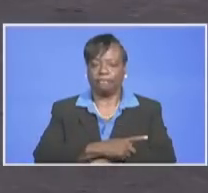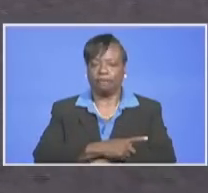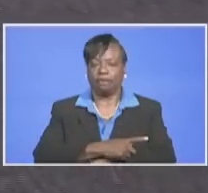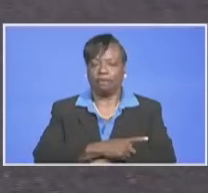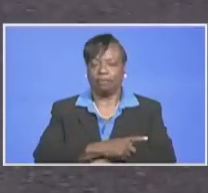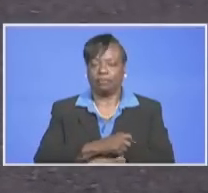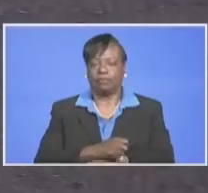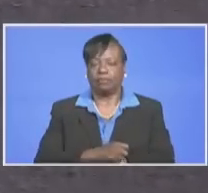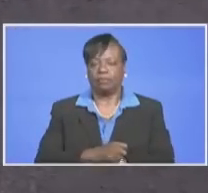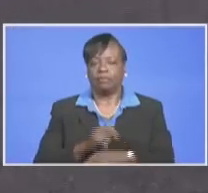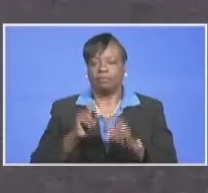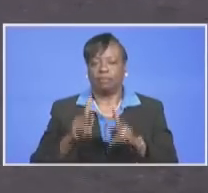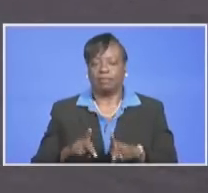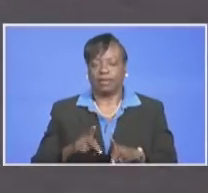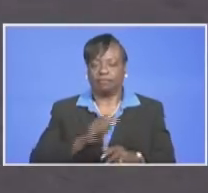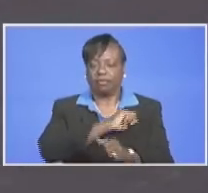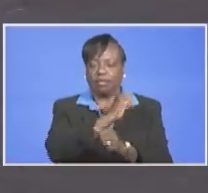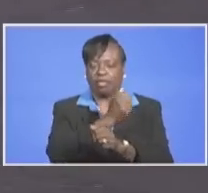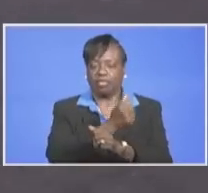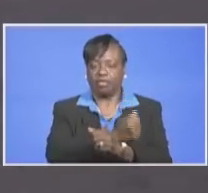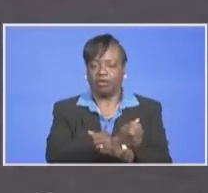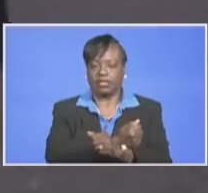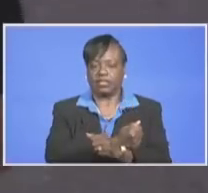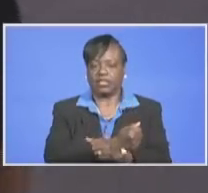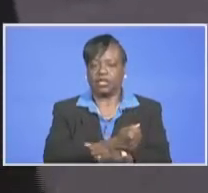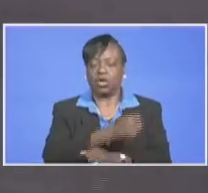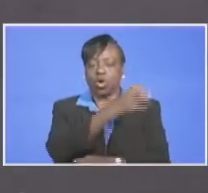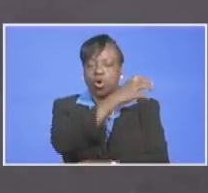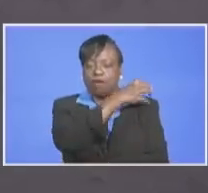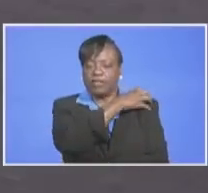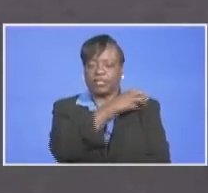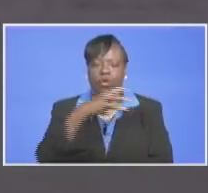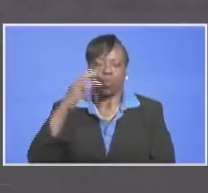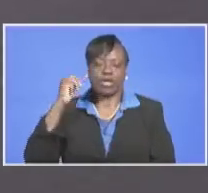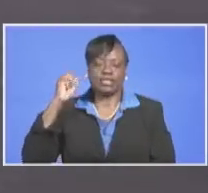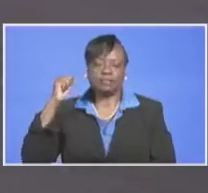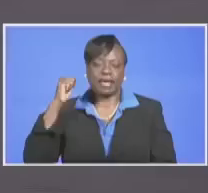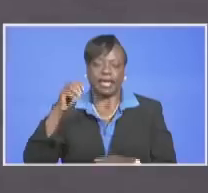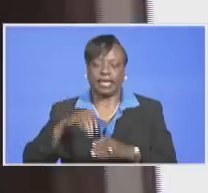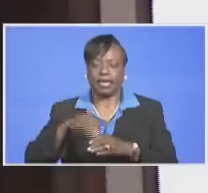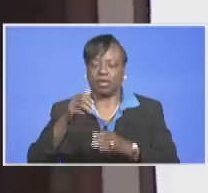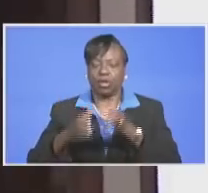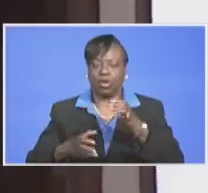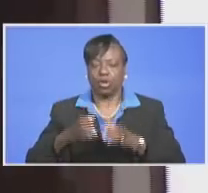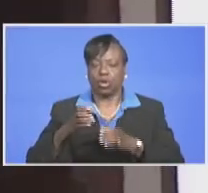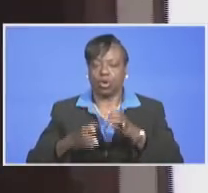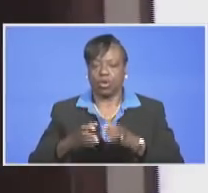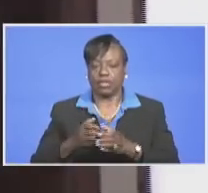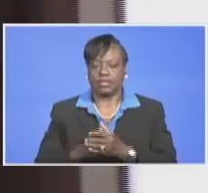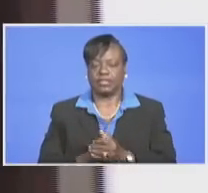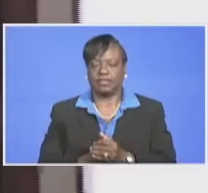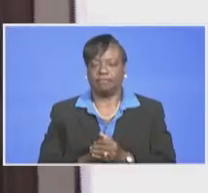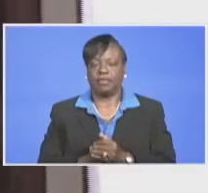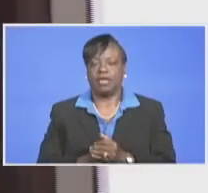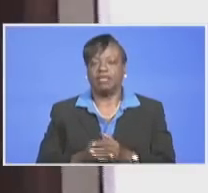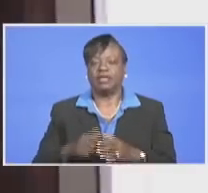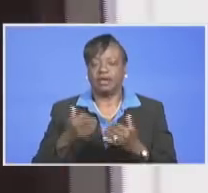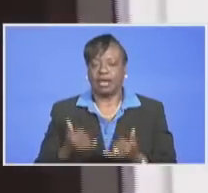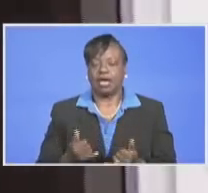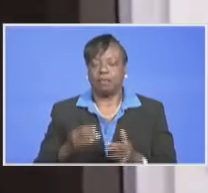witness stand. We can tell you that past board members were appointed on the 1st of July 2014, and the current board was appointed on July